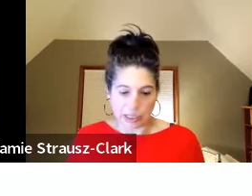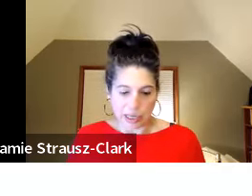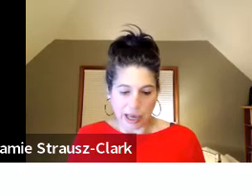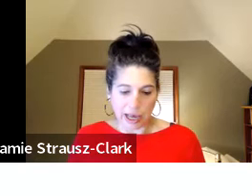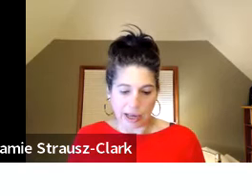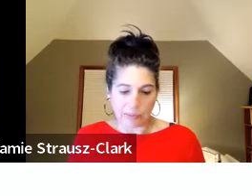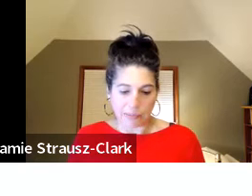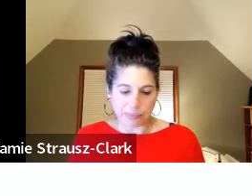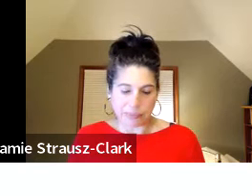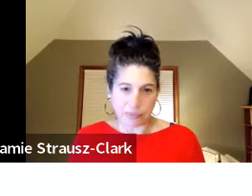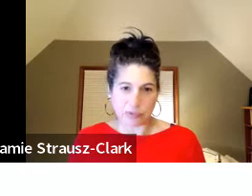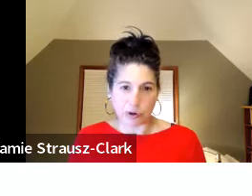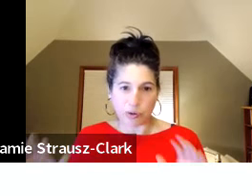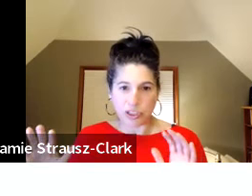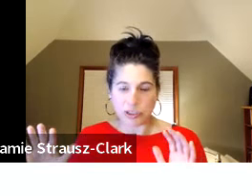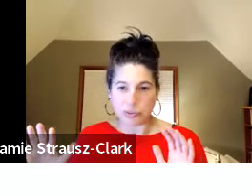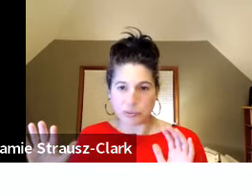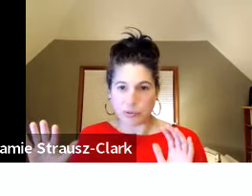while.